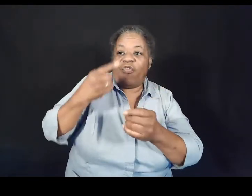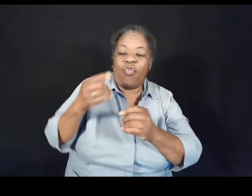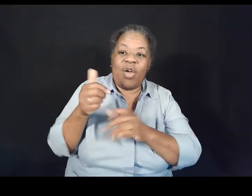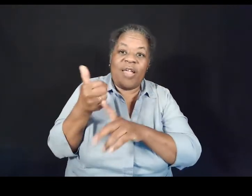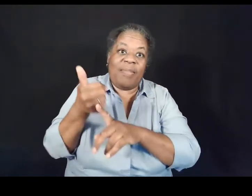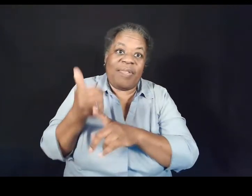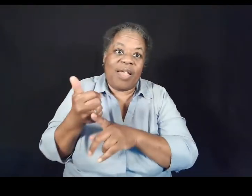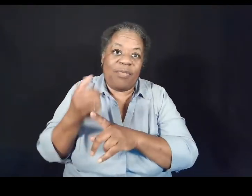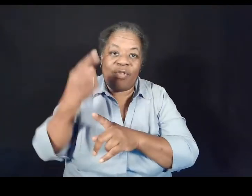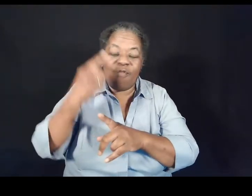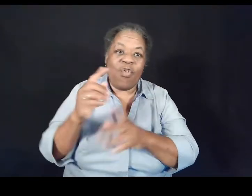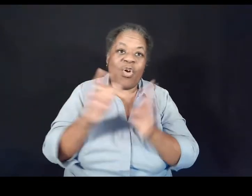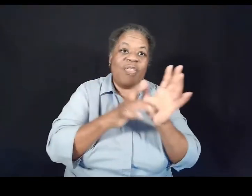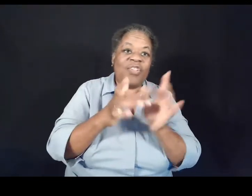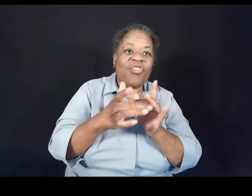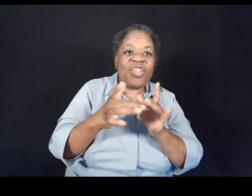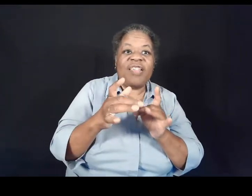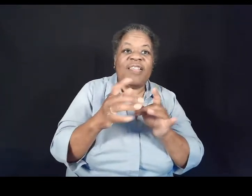movement.